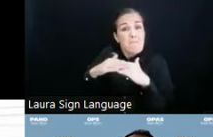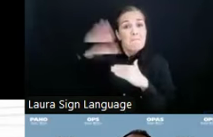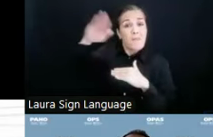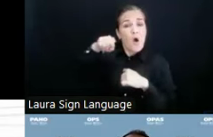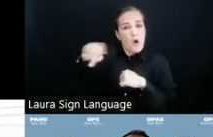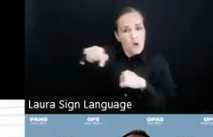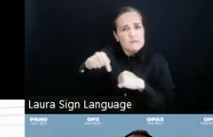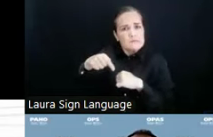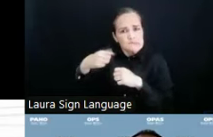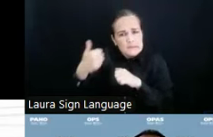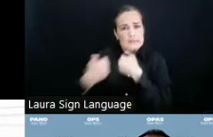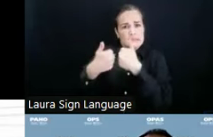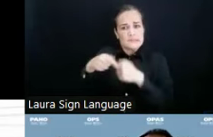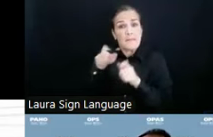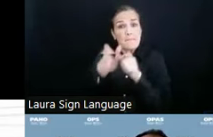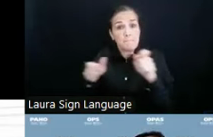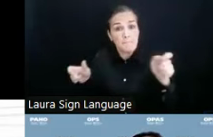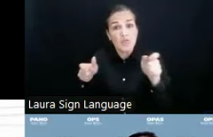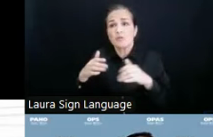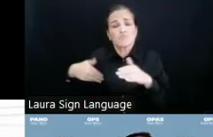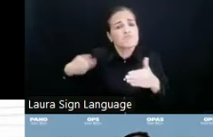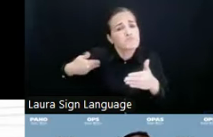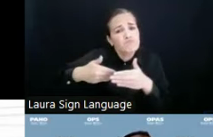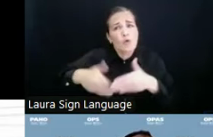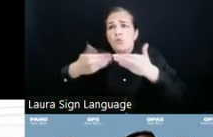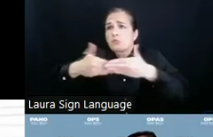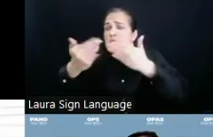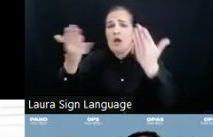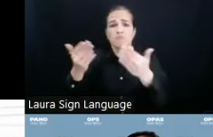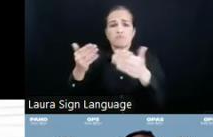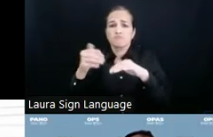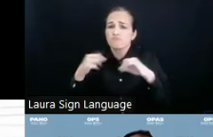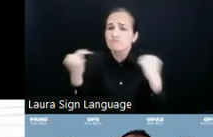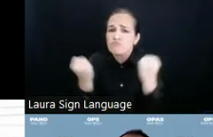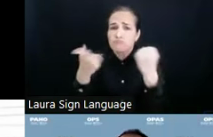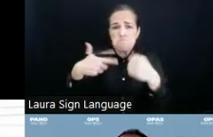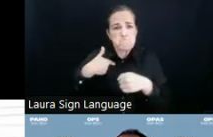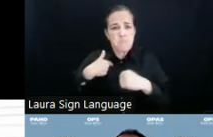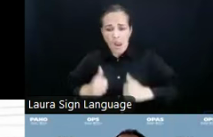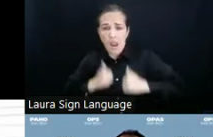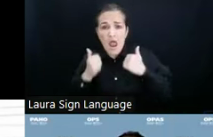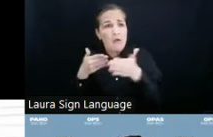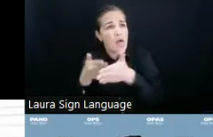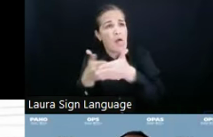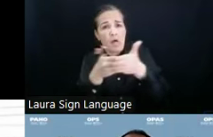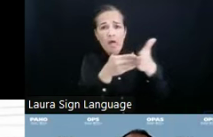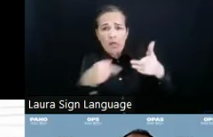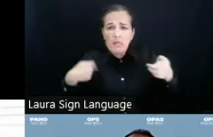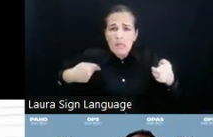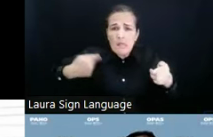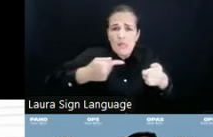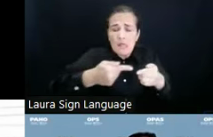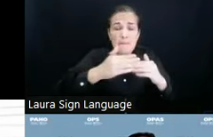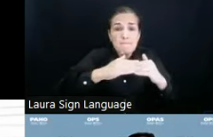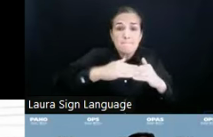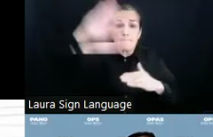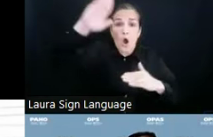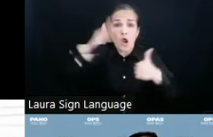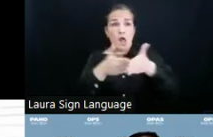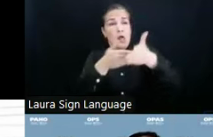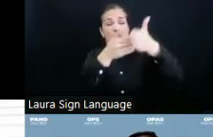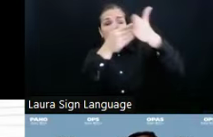limitaciones communicable en sus diseases. actividades de la And vida they also diaria y experience también no limitations tienen in their acceso daily a los life servicios de activities and salud y hasta accessing 6 veces más healthcare a la